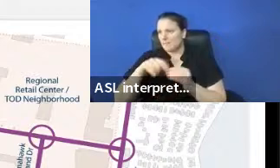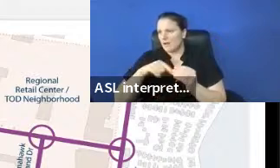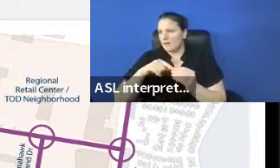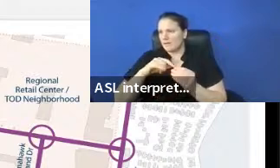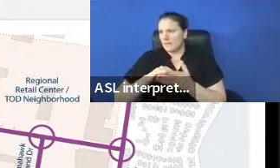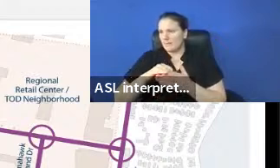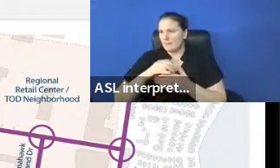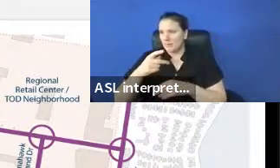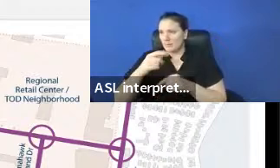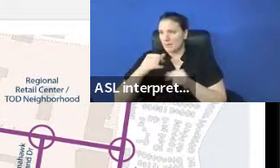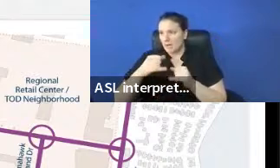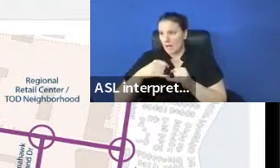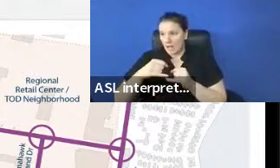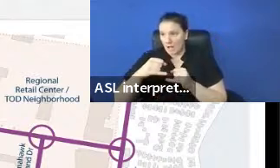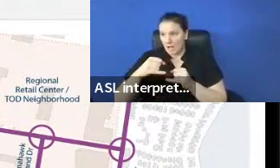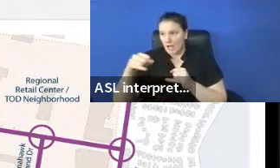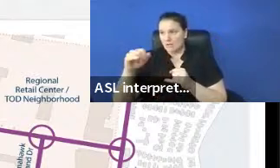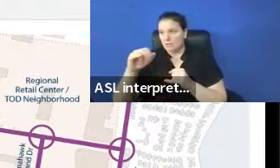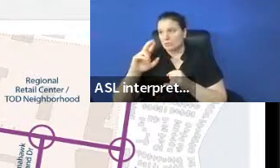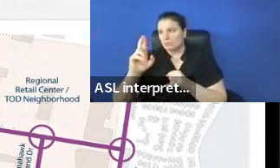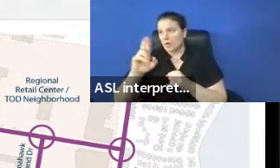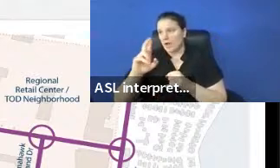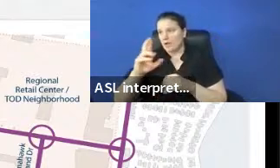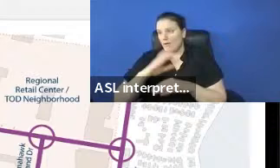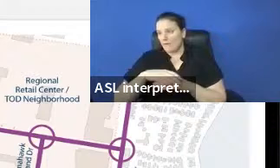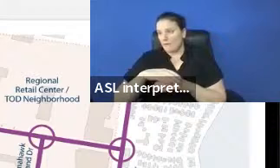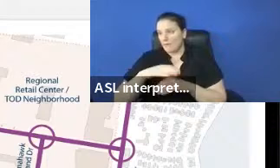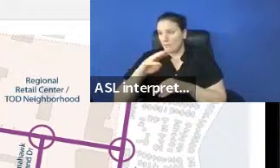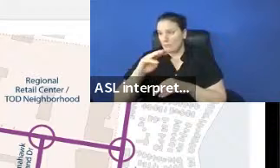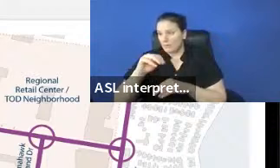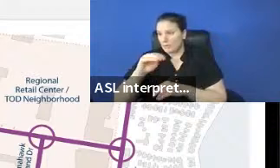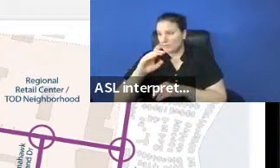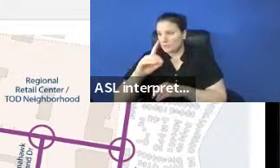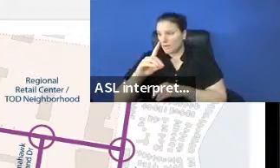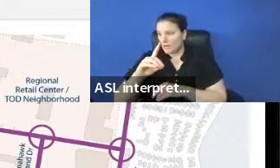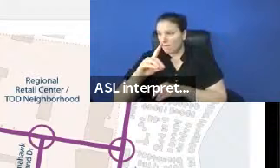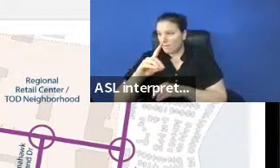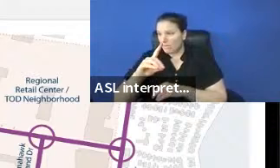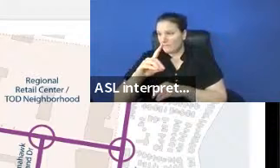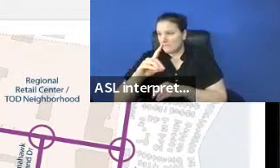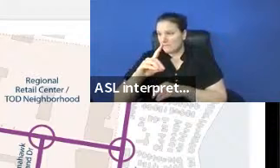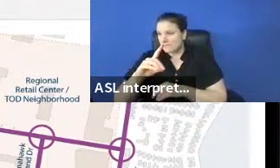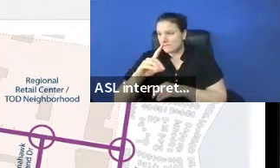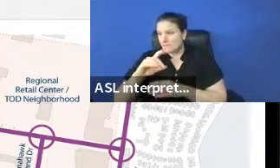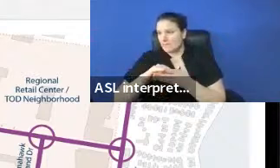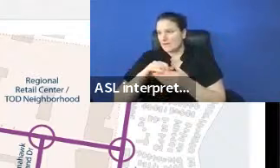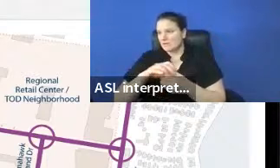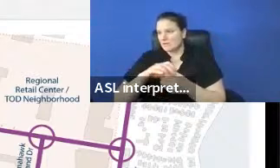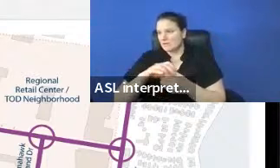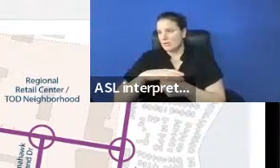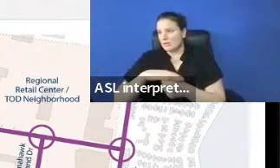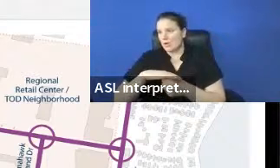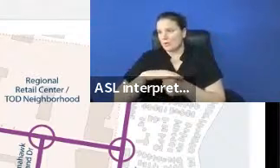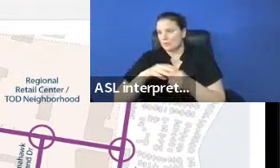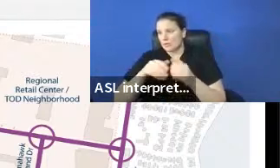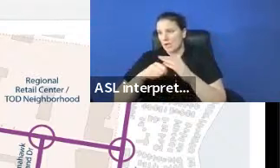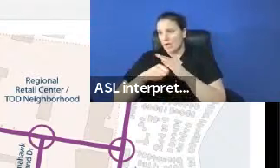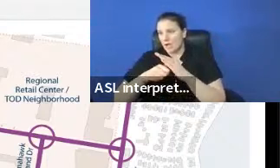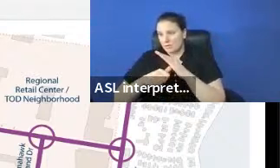purple line that's to the right of Marine Drive. That would be the local street that would go